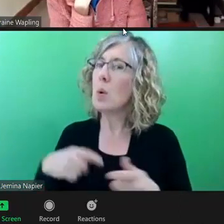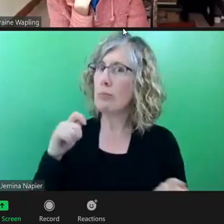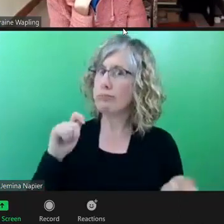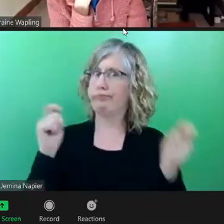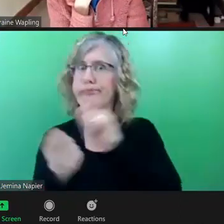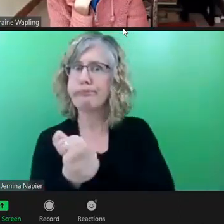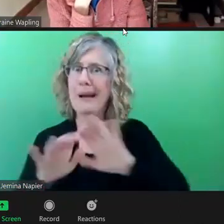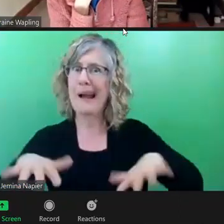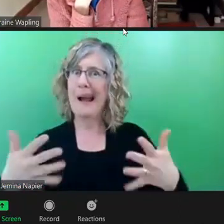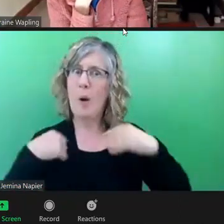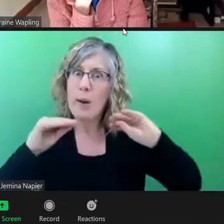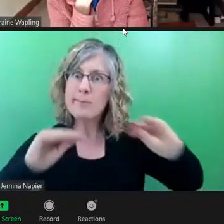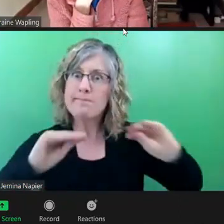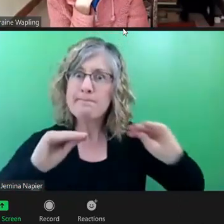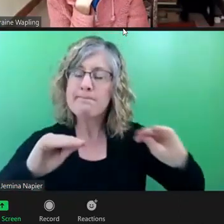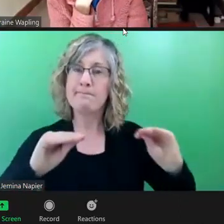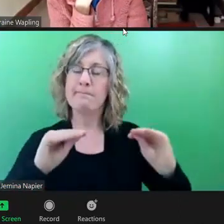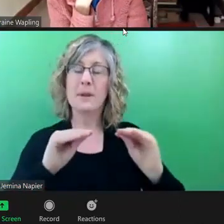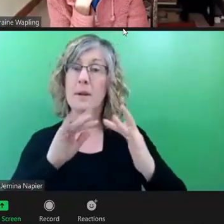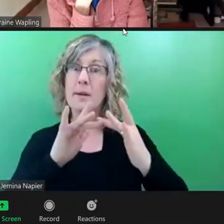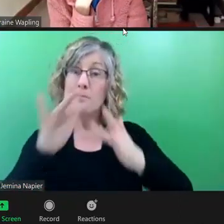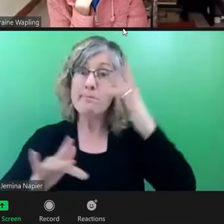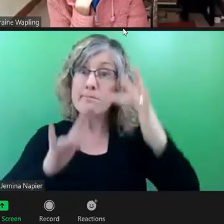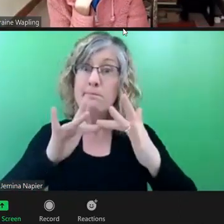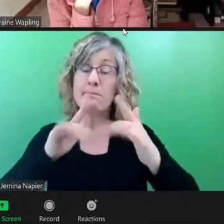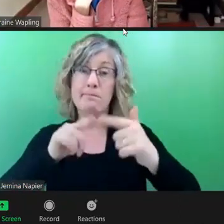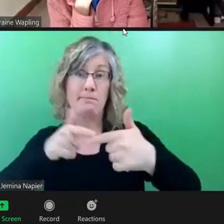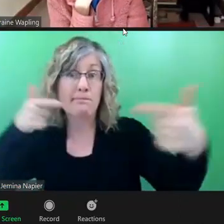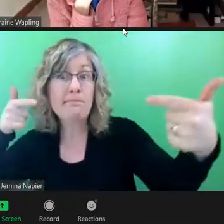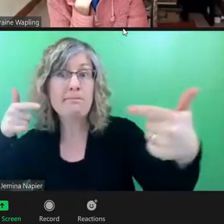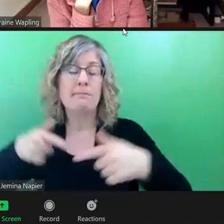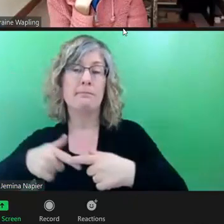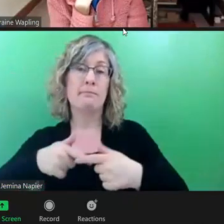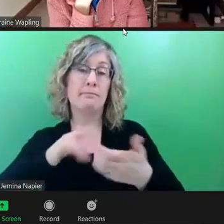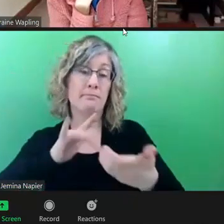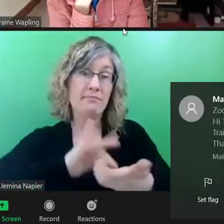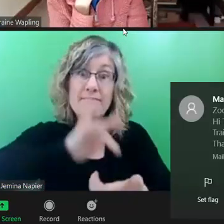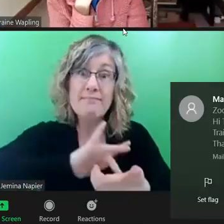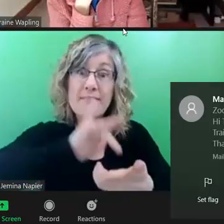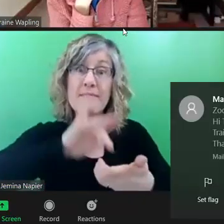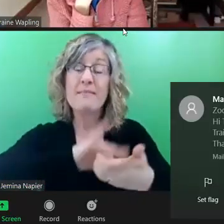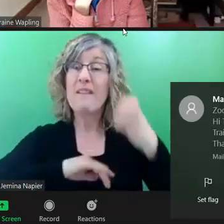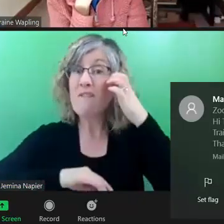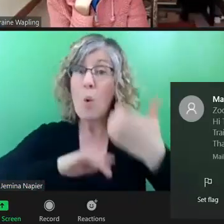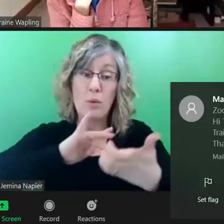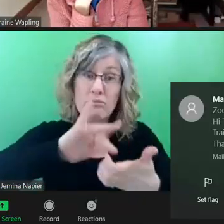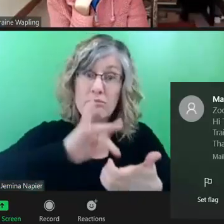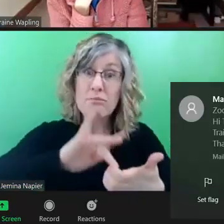learning support to be available through phones or apps to help secondary school